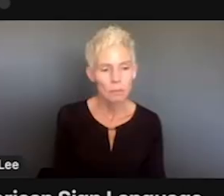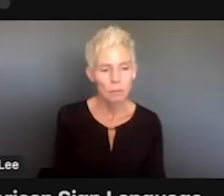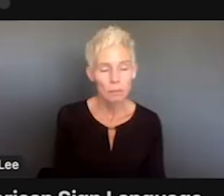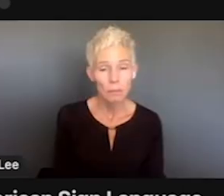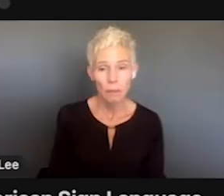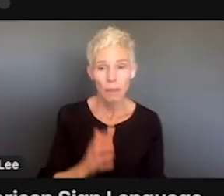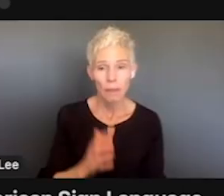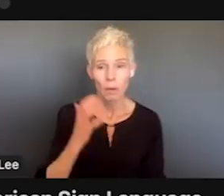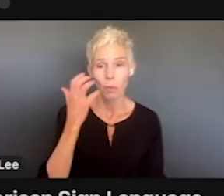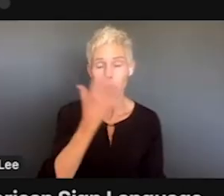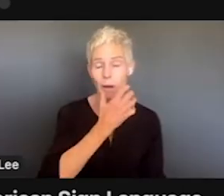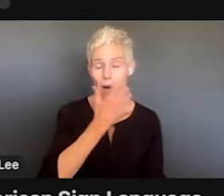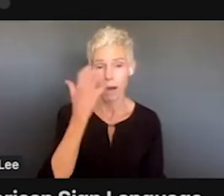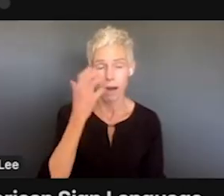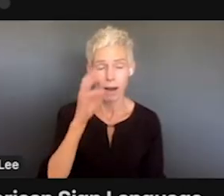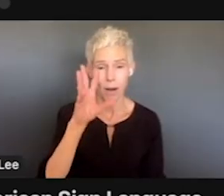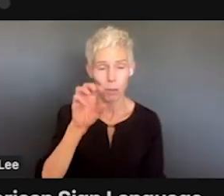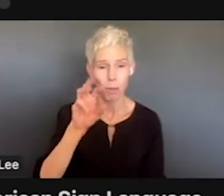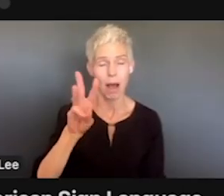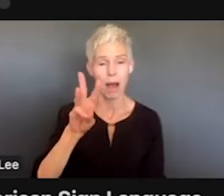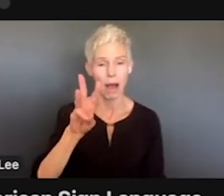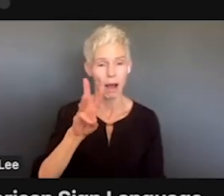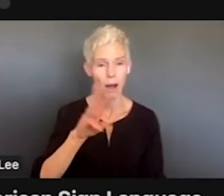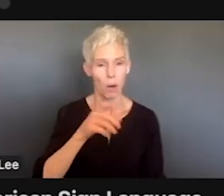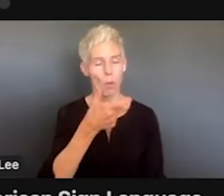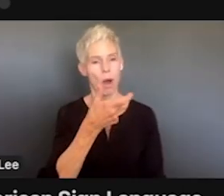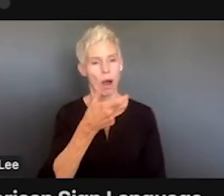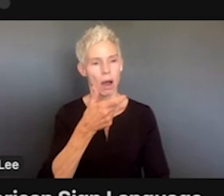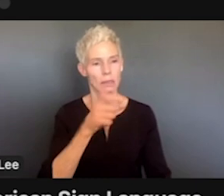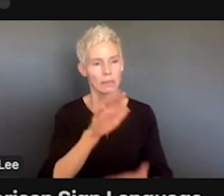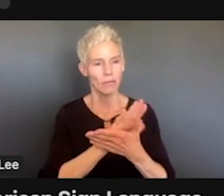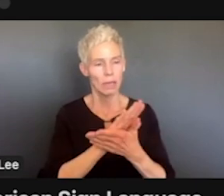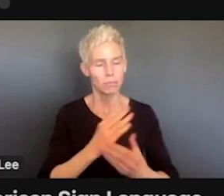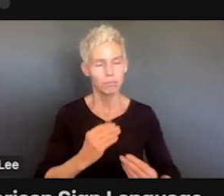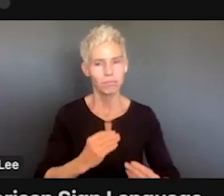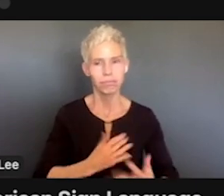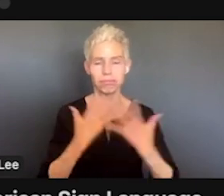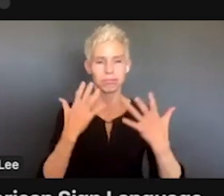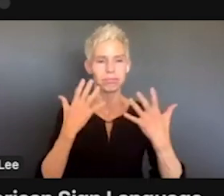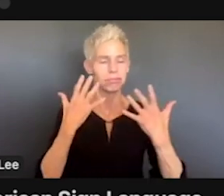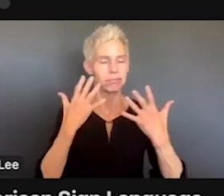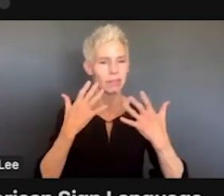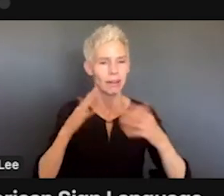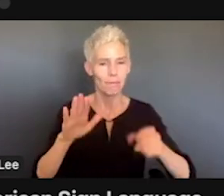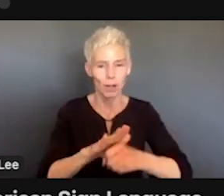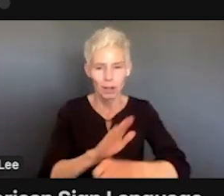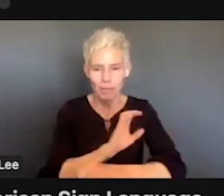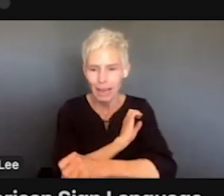Wow, that was inspiring, energetic. I love that.